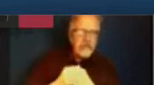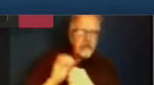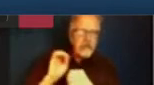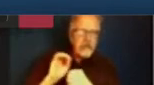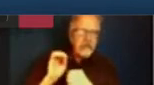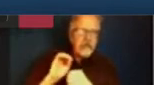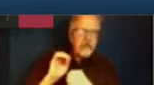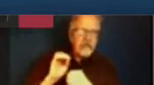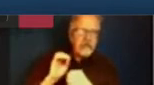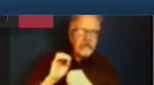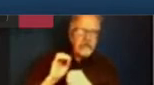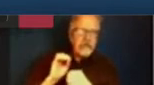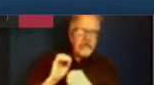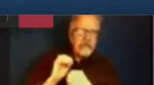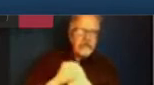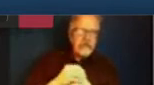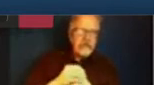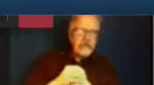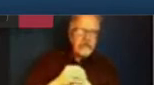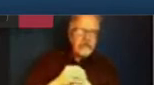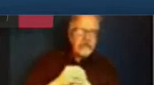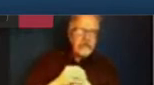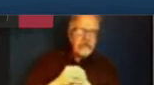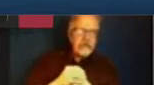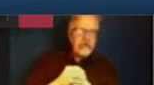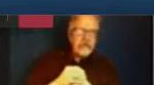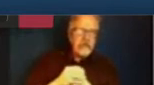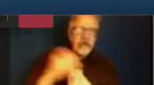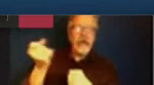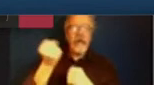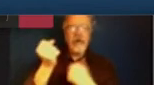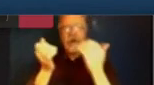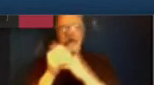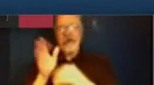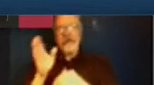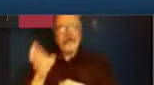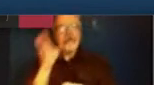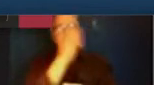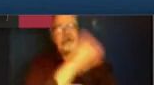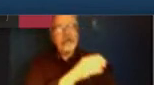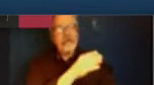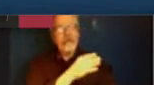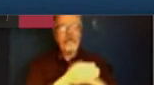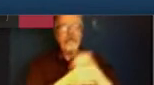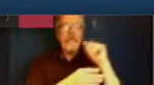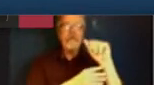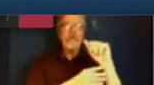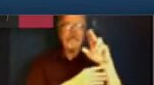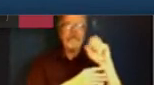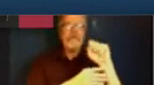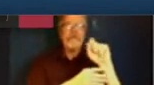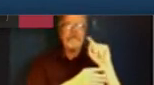Okay, we might come back to him later. We'll go to Austin with Northwest News Network. Go ahead, Austin.